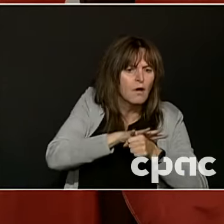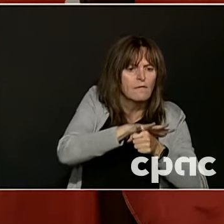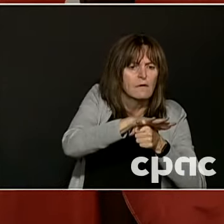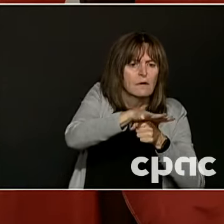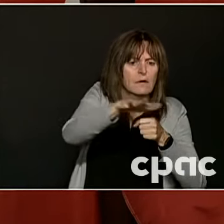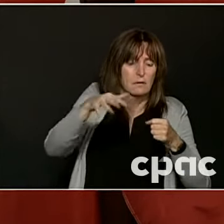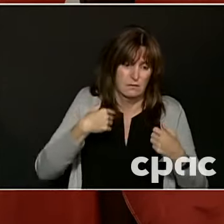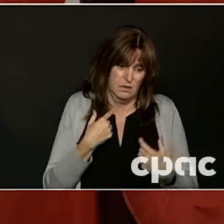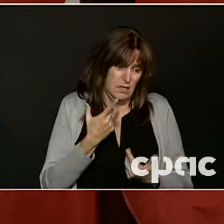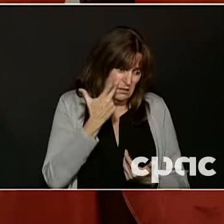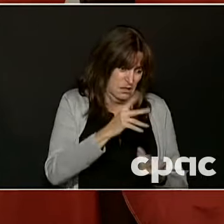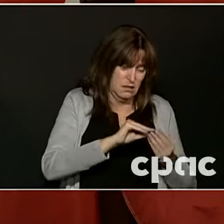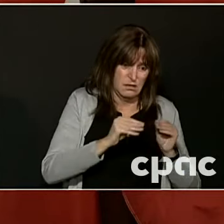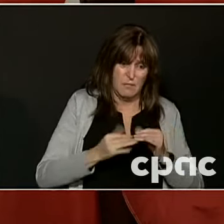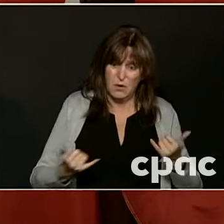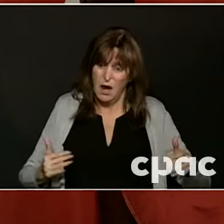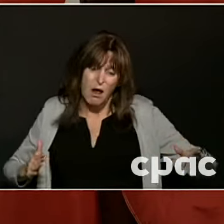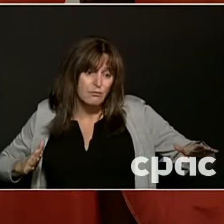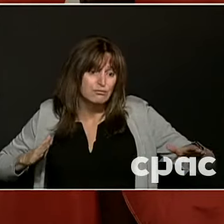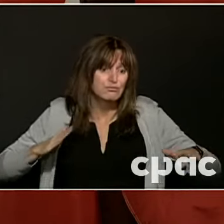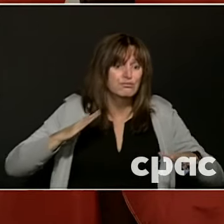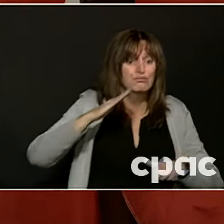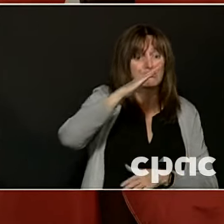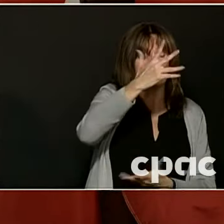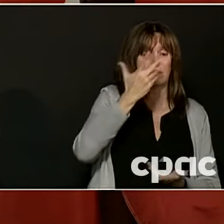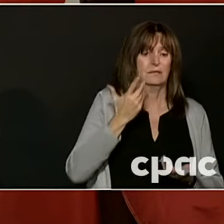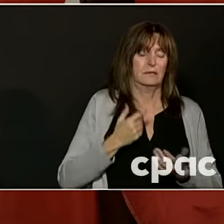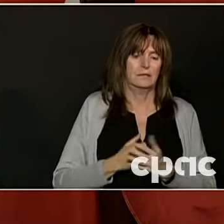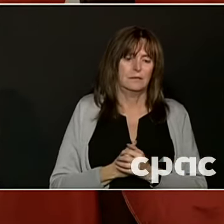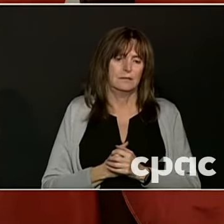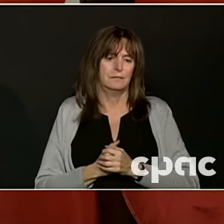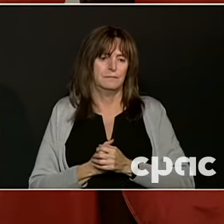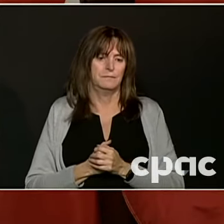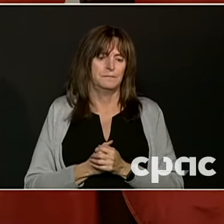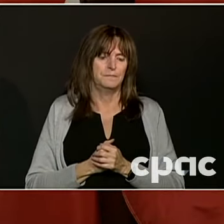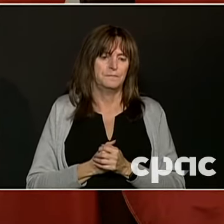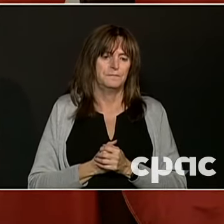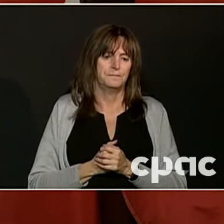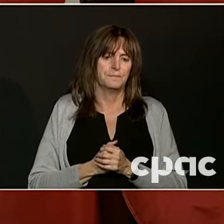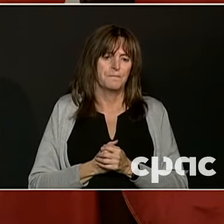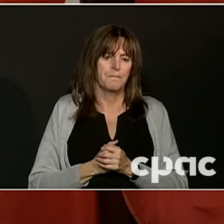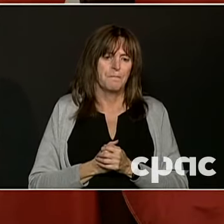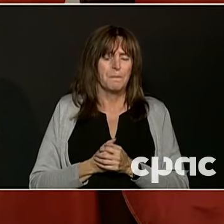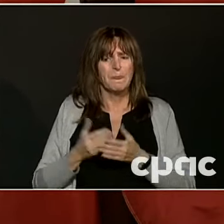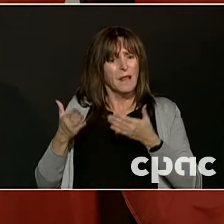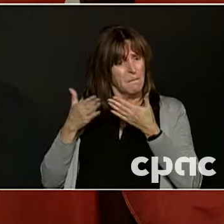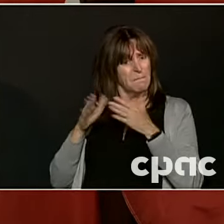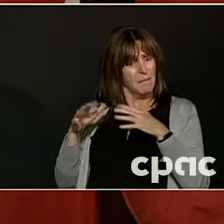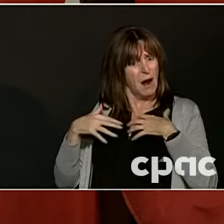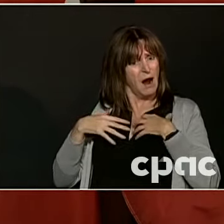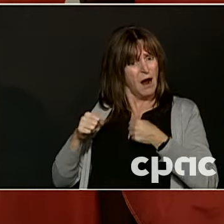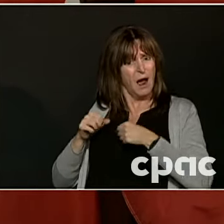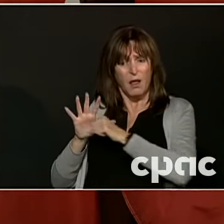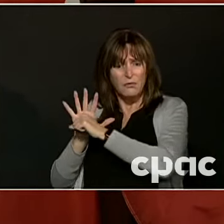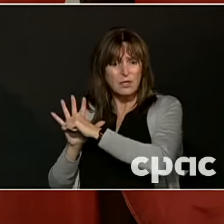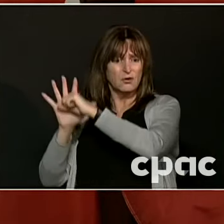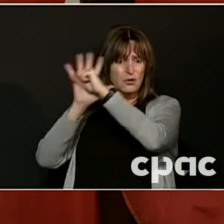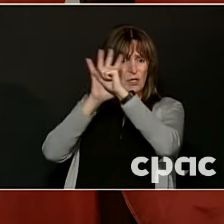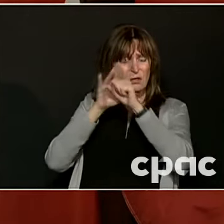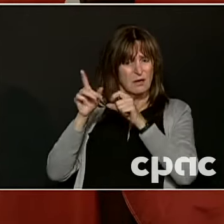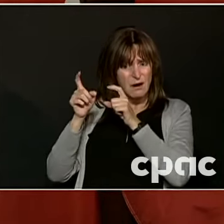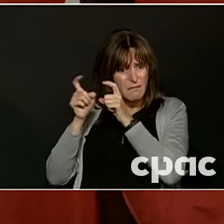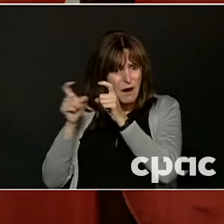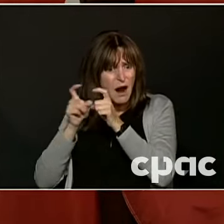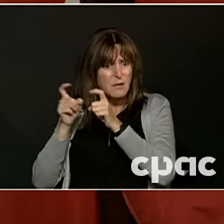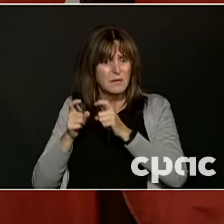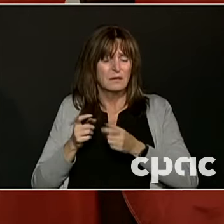more drastically over the last while. Several of our health units are managing the cases. As Dr. Huyer said, there are some large gatherings still